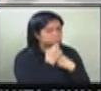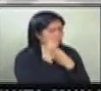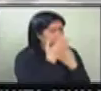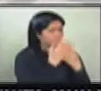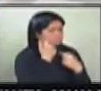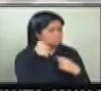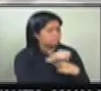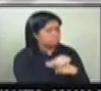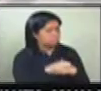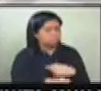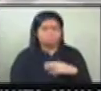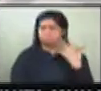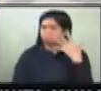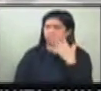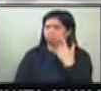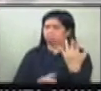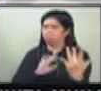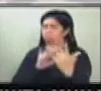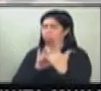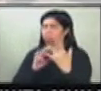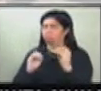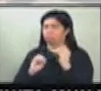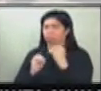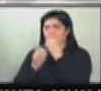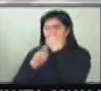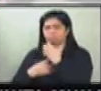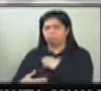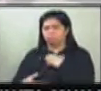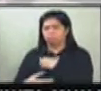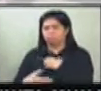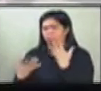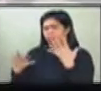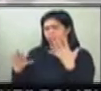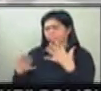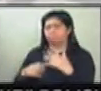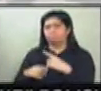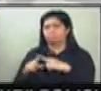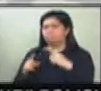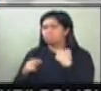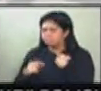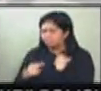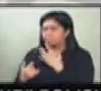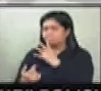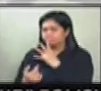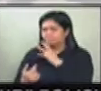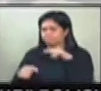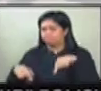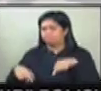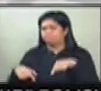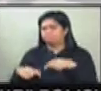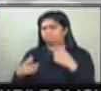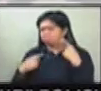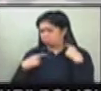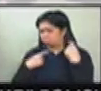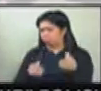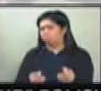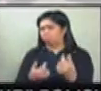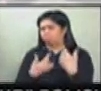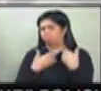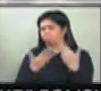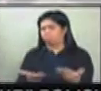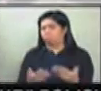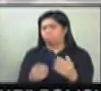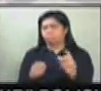pagtutol? Wala pa so far. And but then, as I said, this is a go thing. We are going to